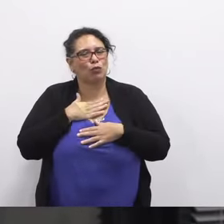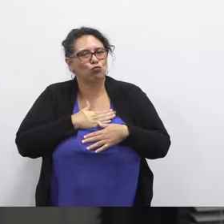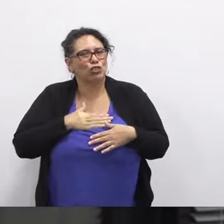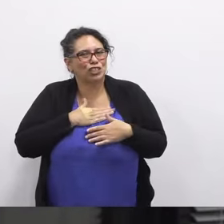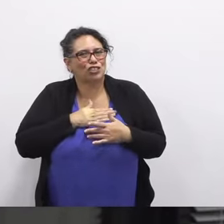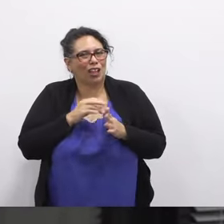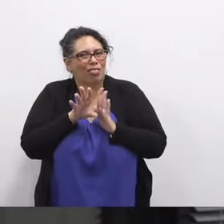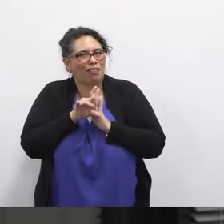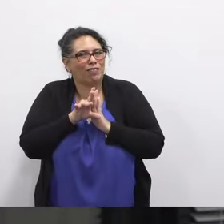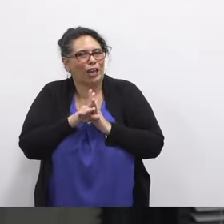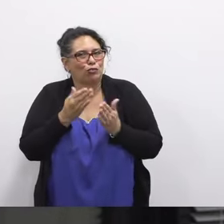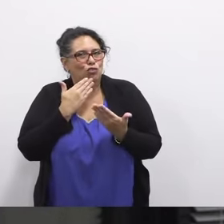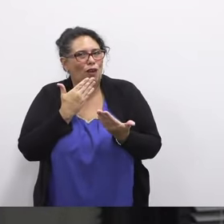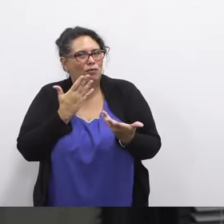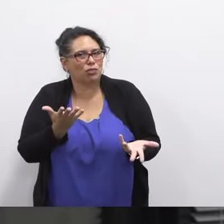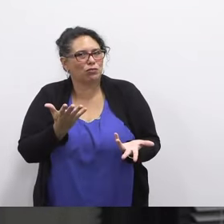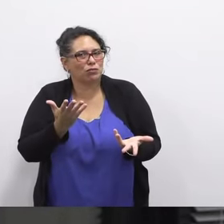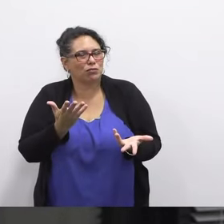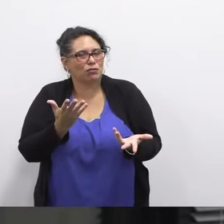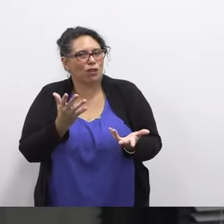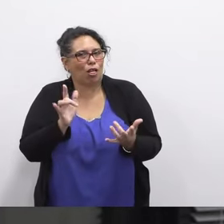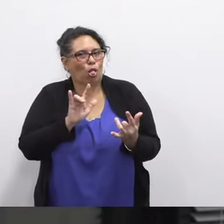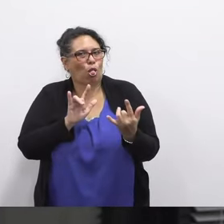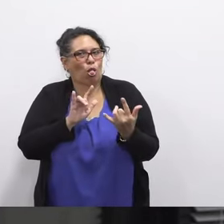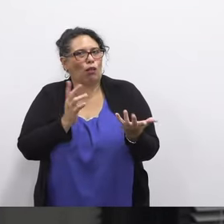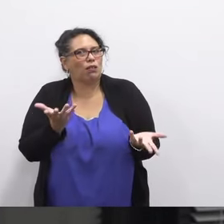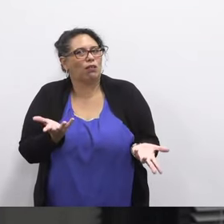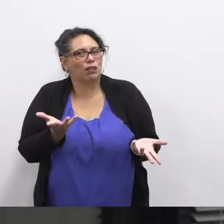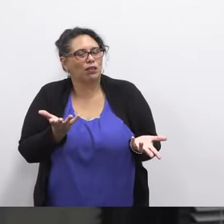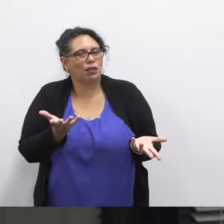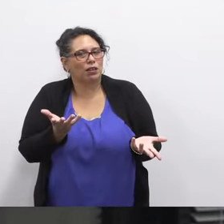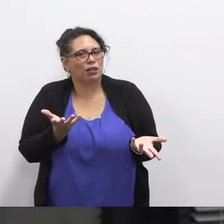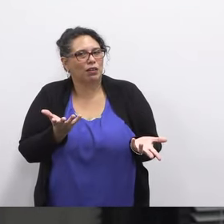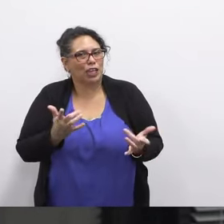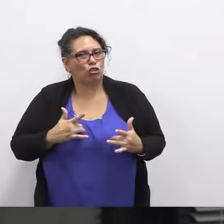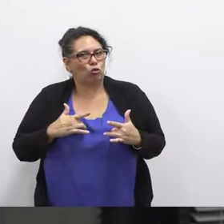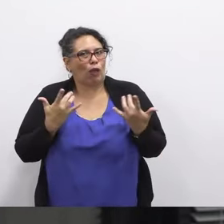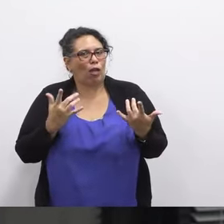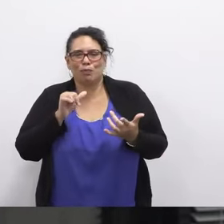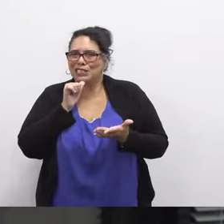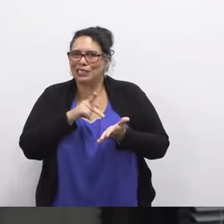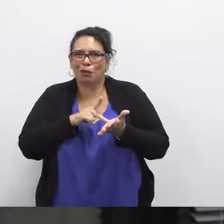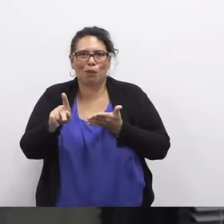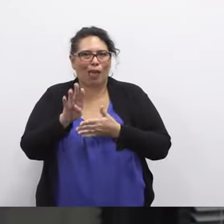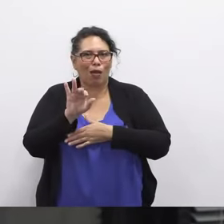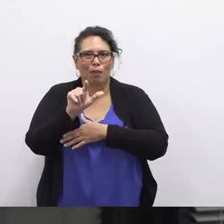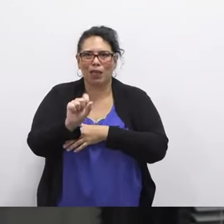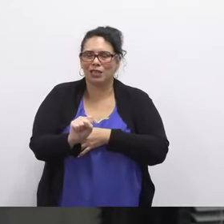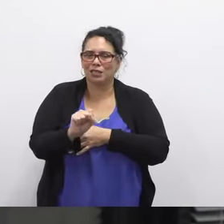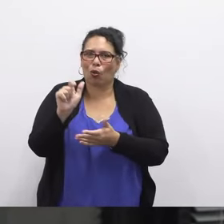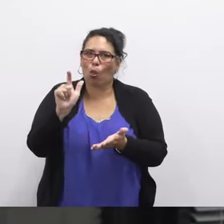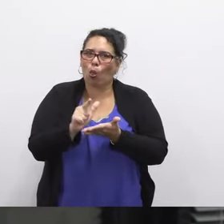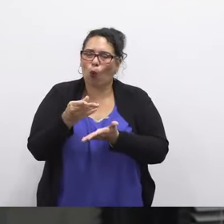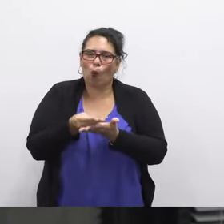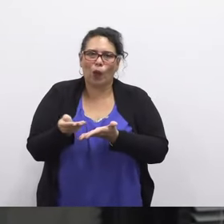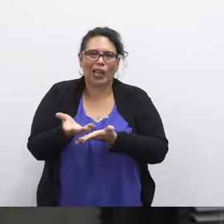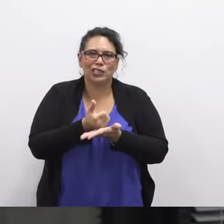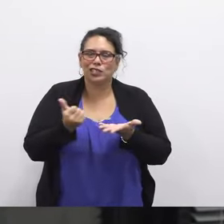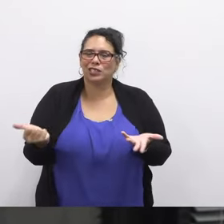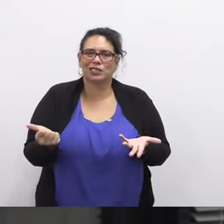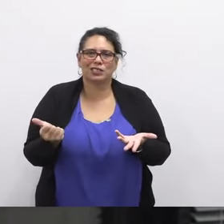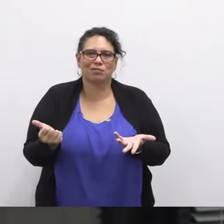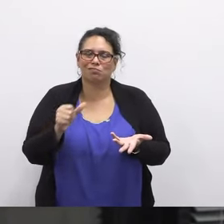gratitude. Your love gives us a thrill, but your love don't pay our bills. Our low wages are not getting it.